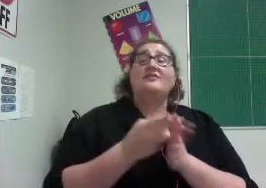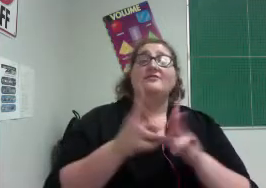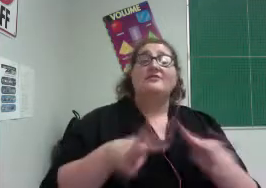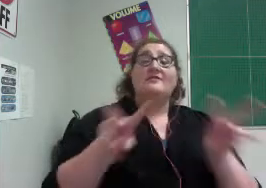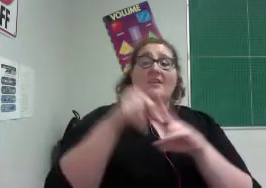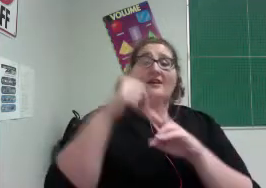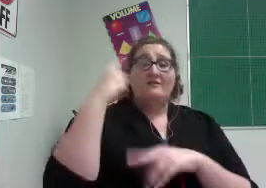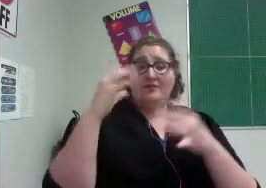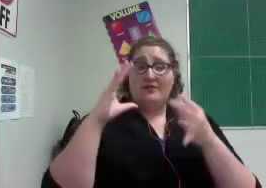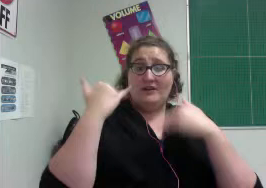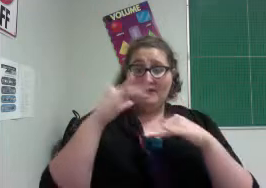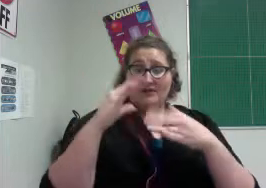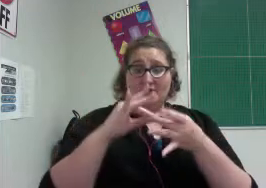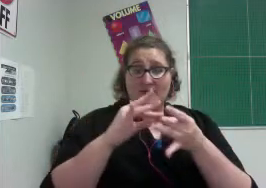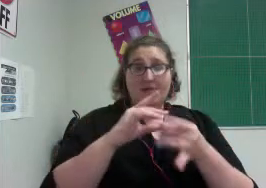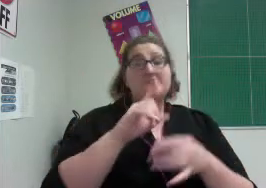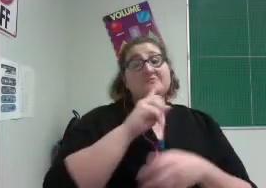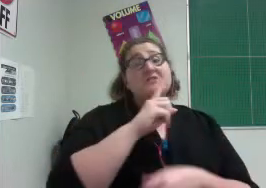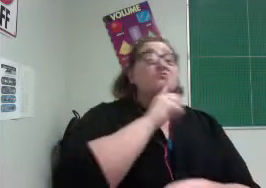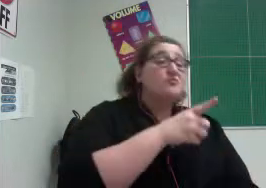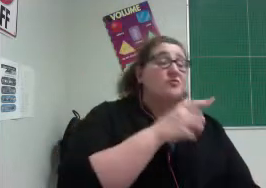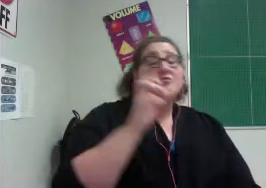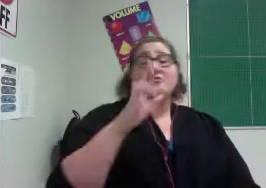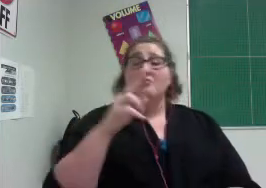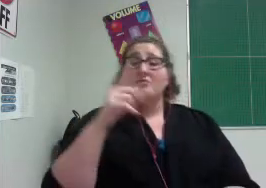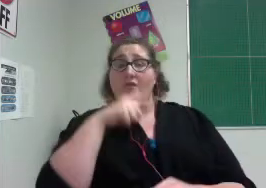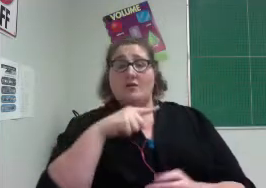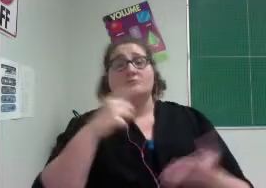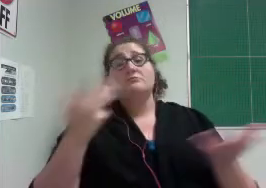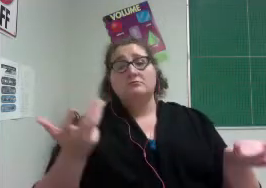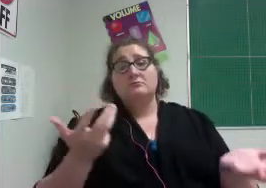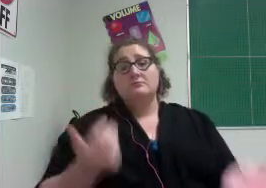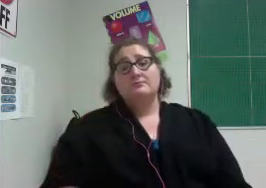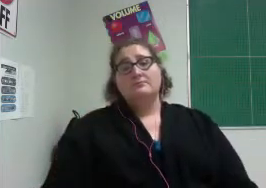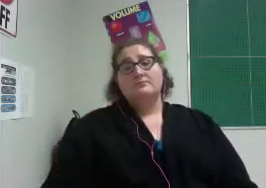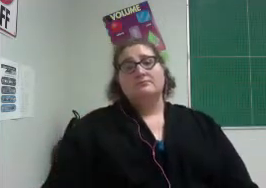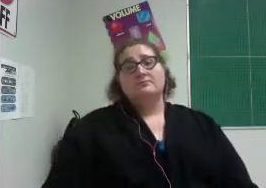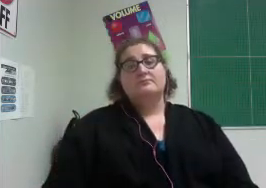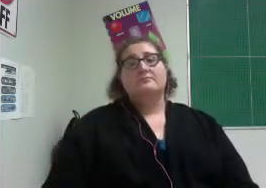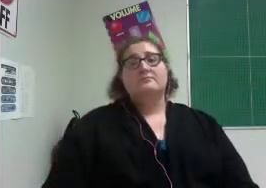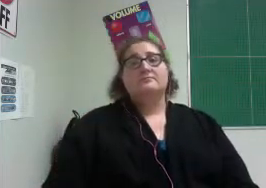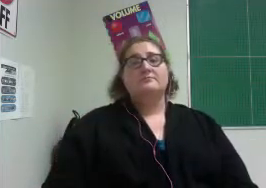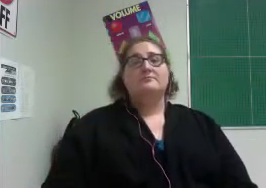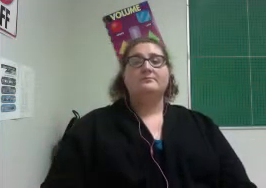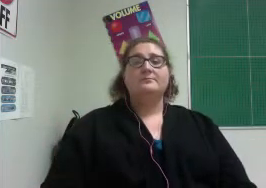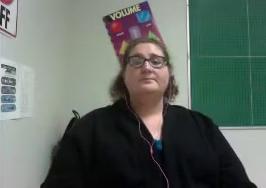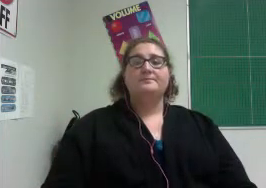The truth value of a conditional statement is either true or false.